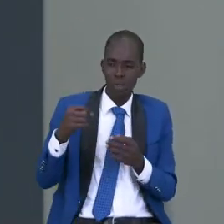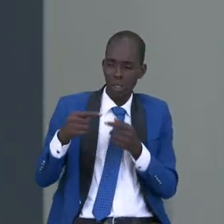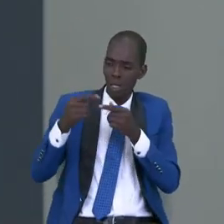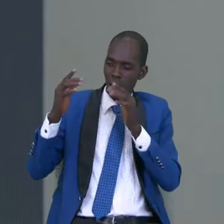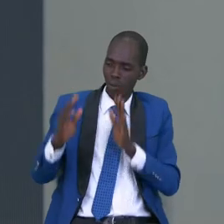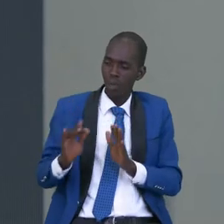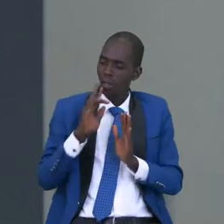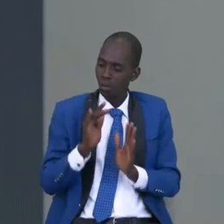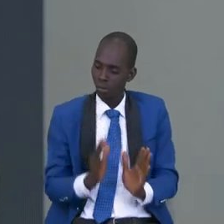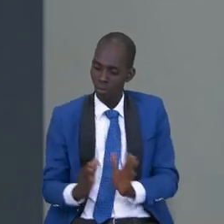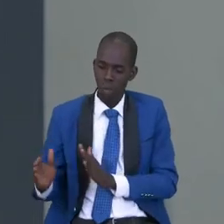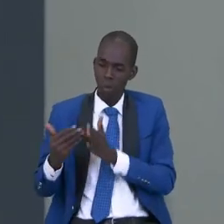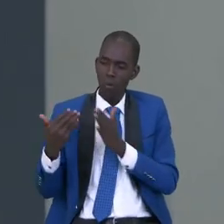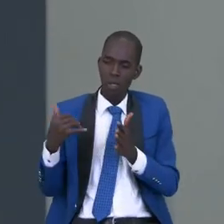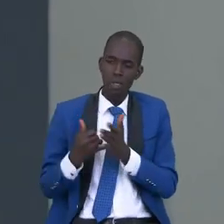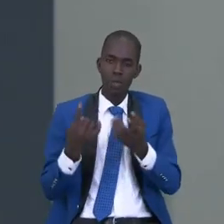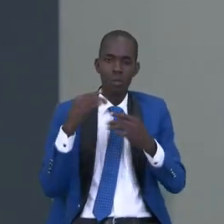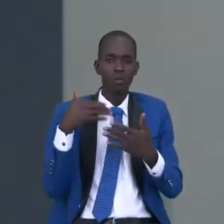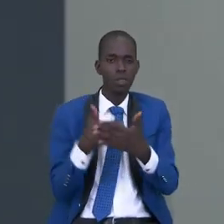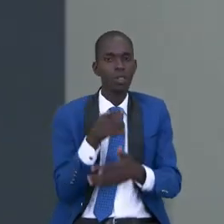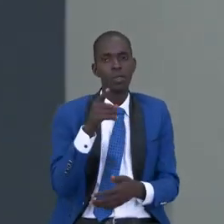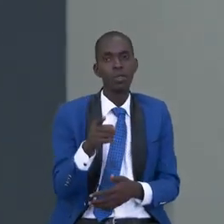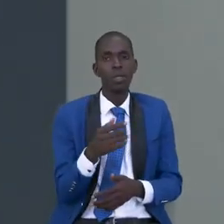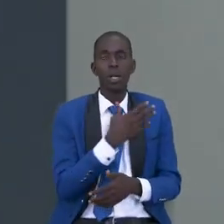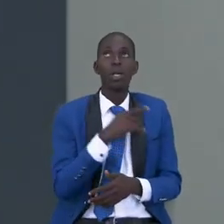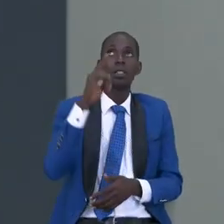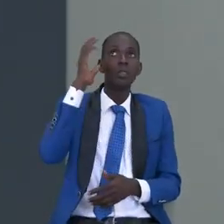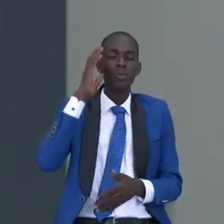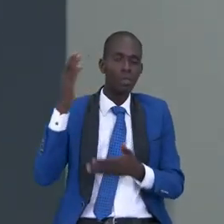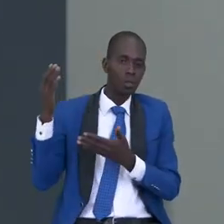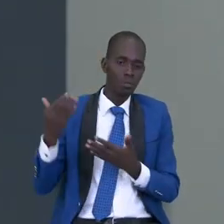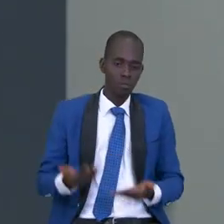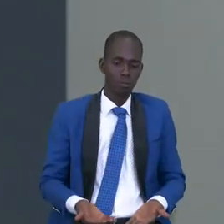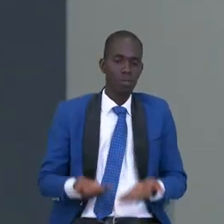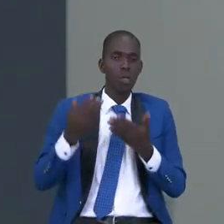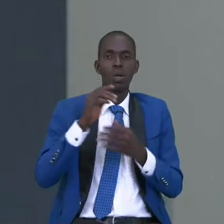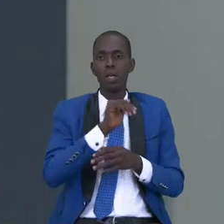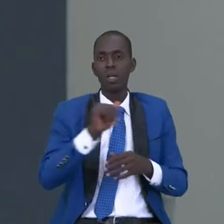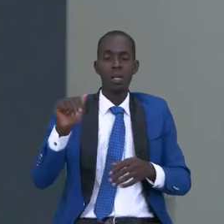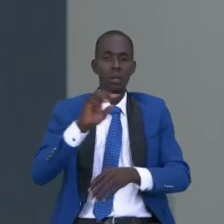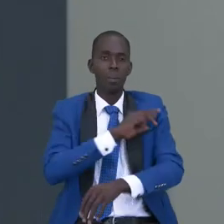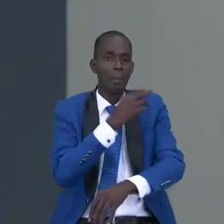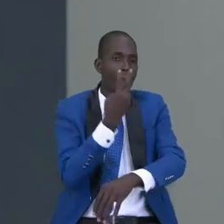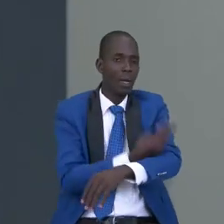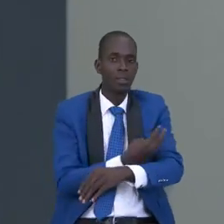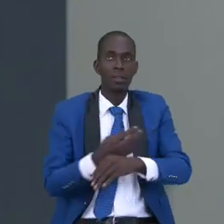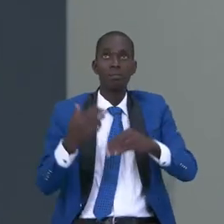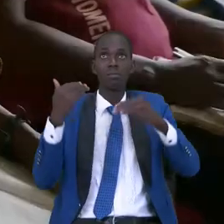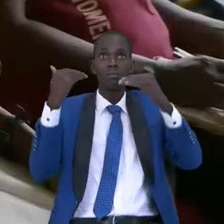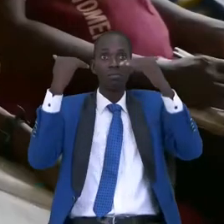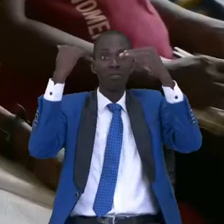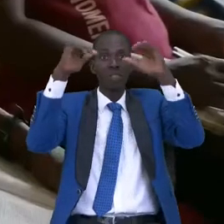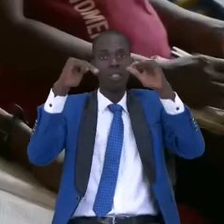he even gets to you. He'll raise up a mighty standard. He will stop that